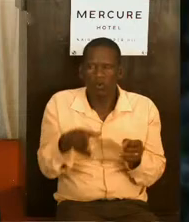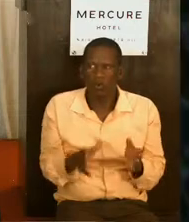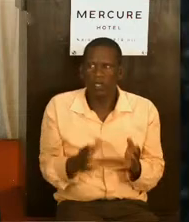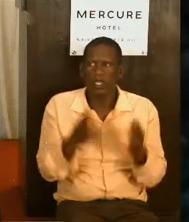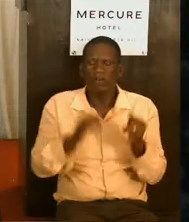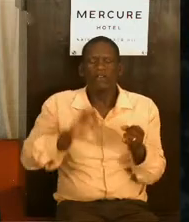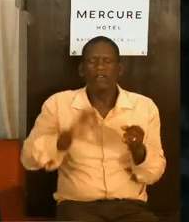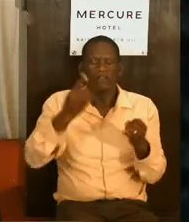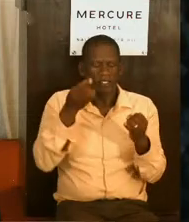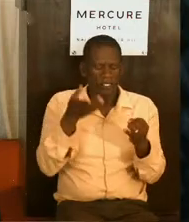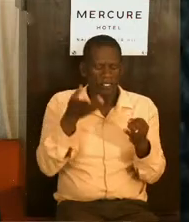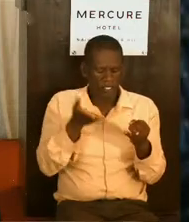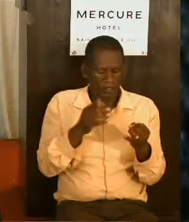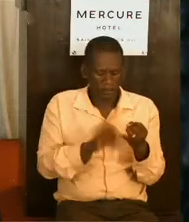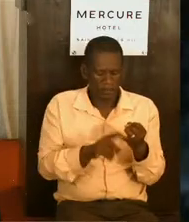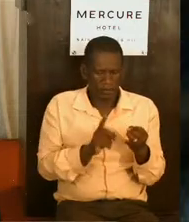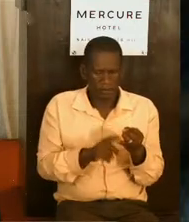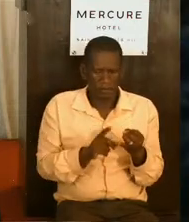yeah